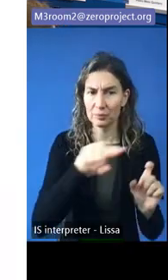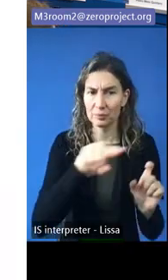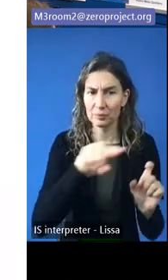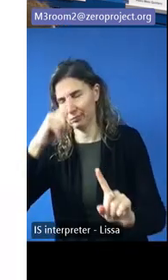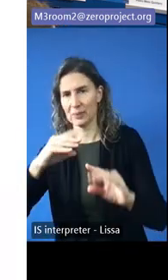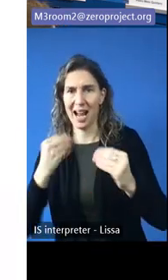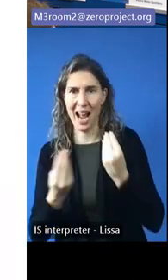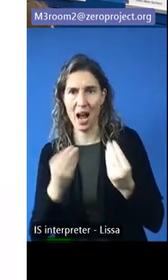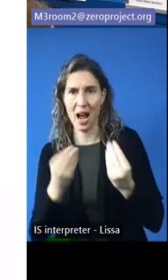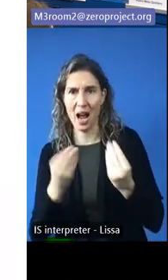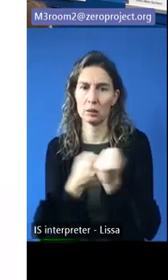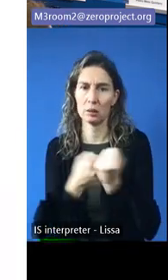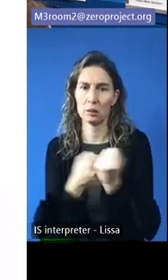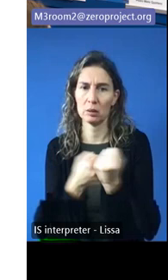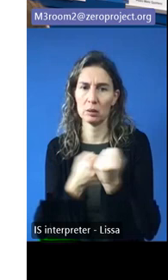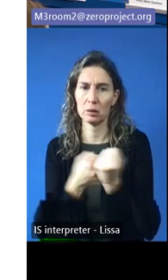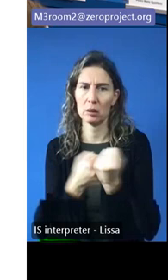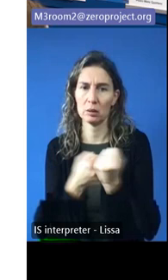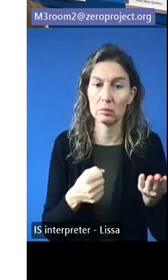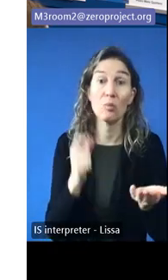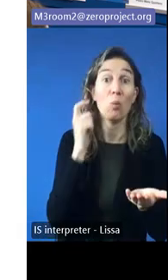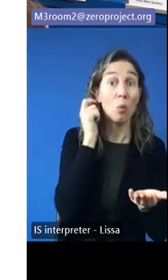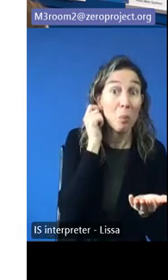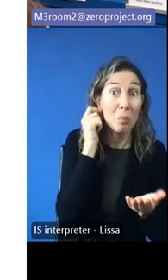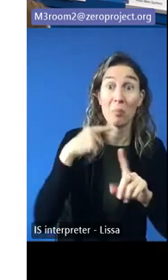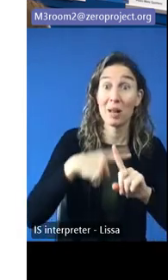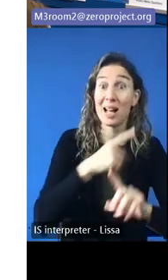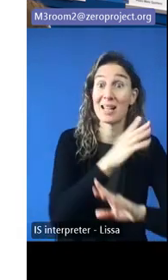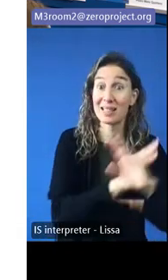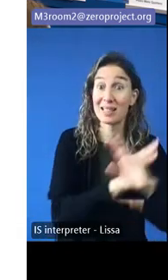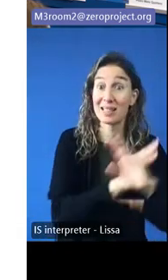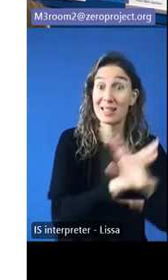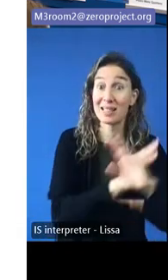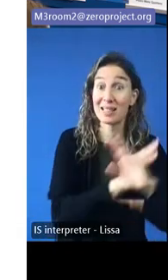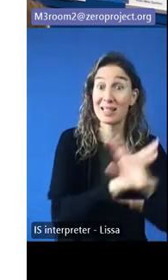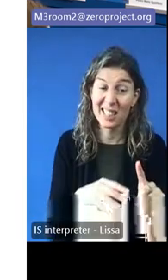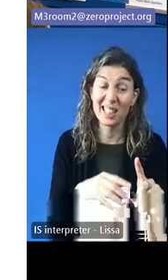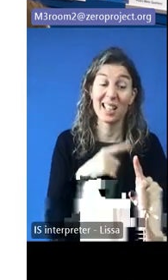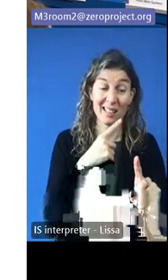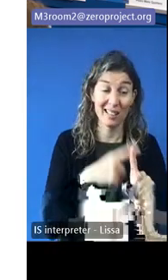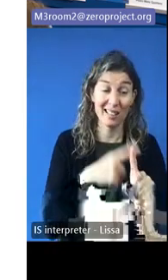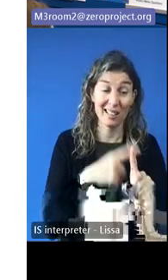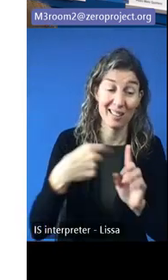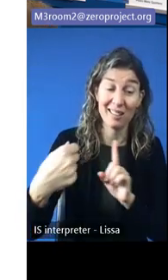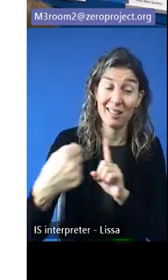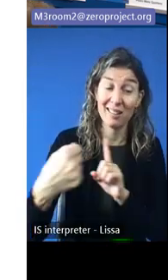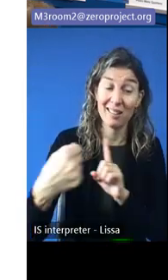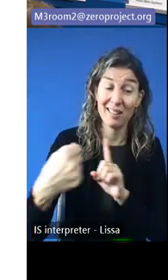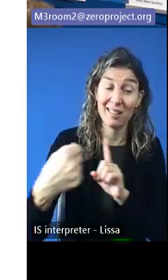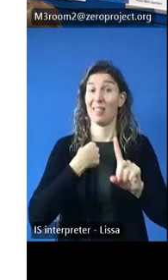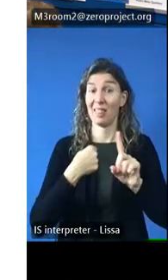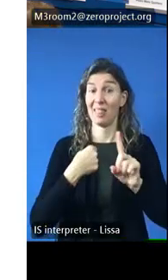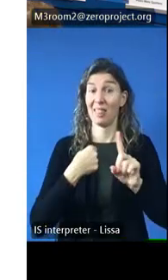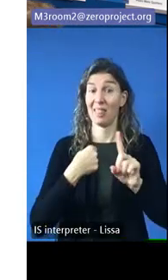sisters, cousins of women with disability, and as women who embody the ableism of this